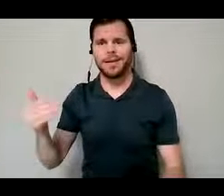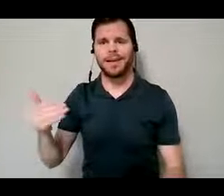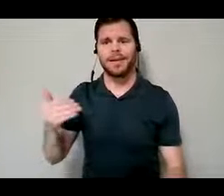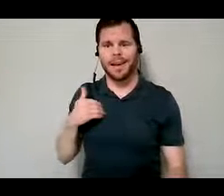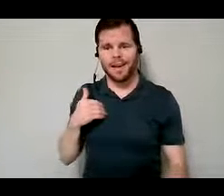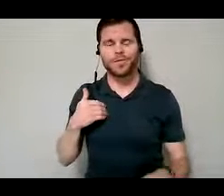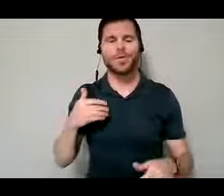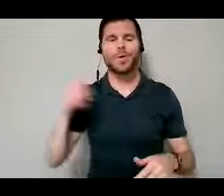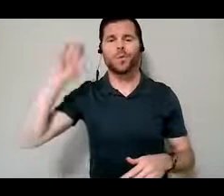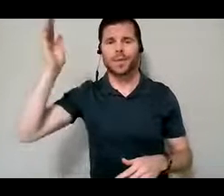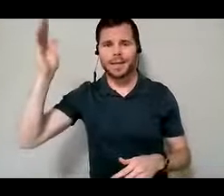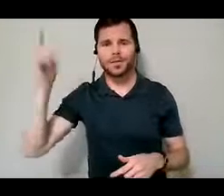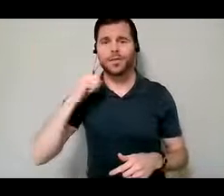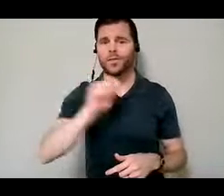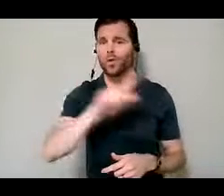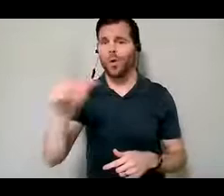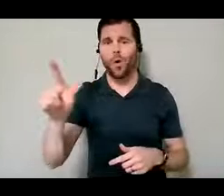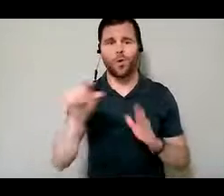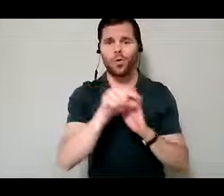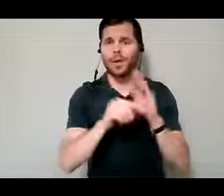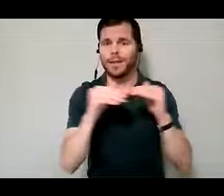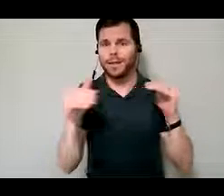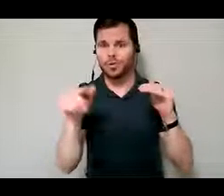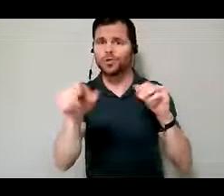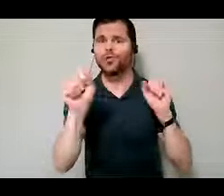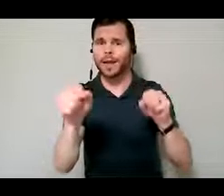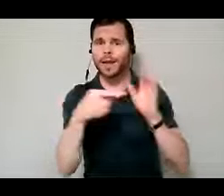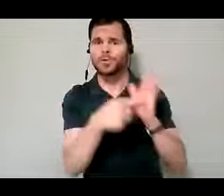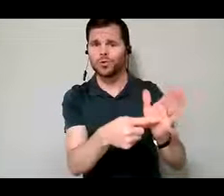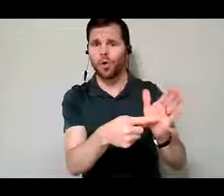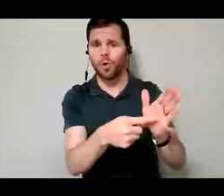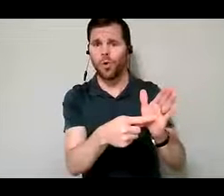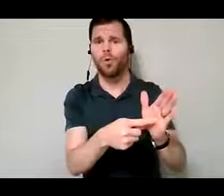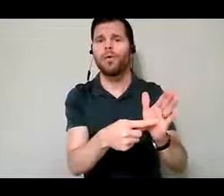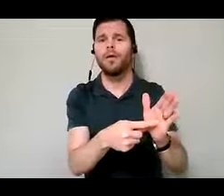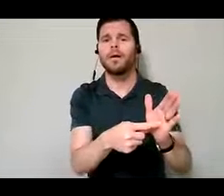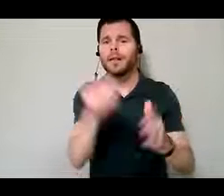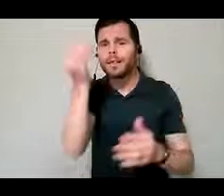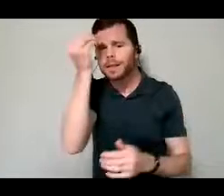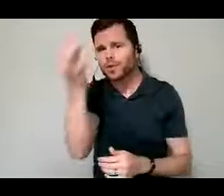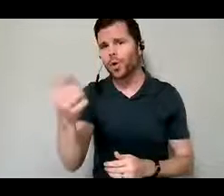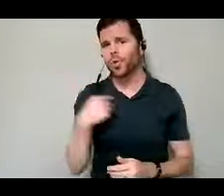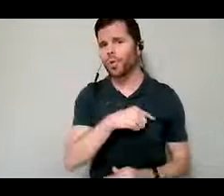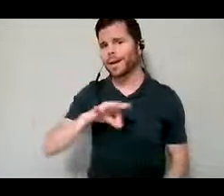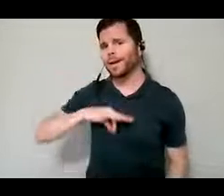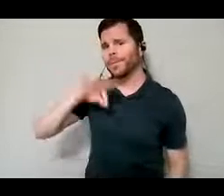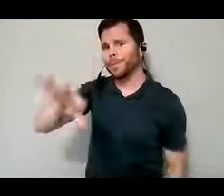that you can use. So I wanted to share that and let you know that if we did have to pay, you know, per subscriber. So we have a